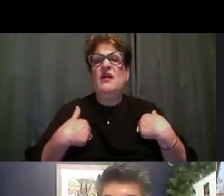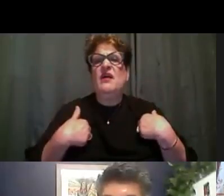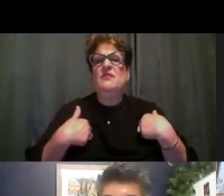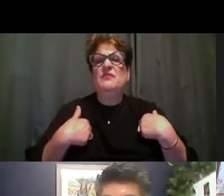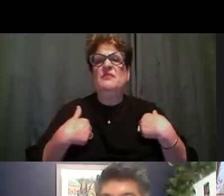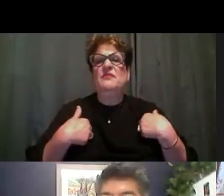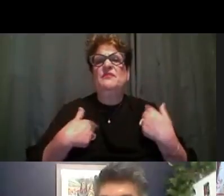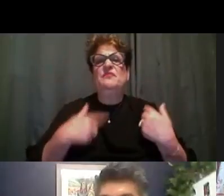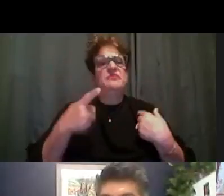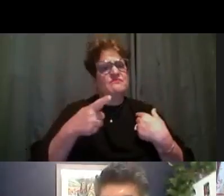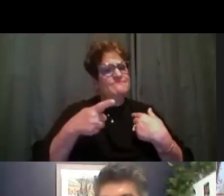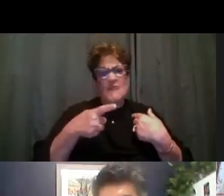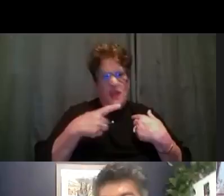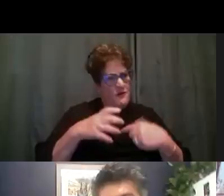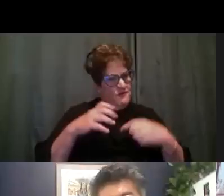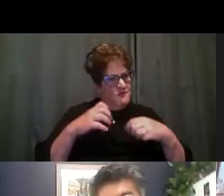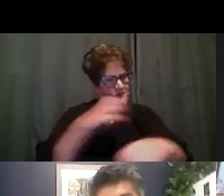reckoned with. Absolutely.